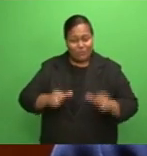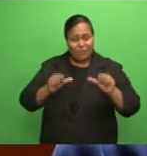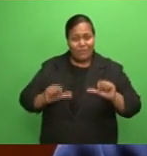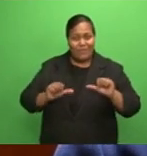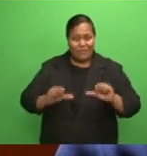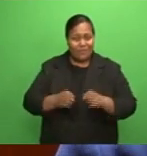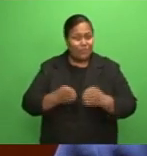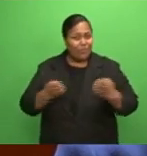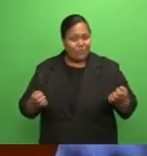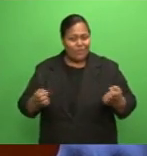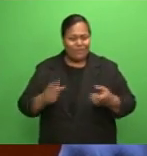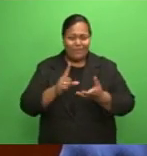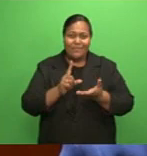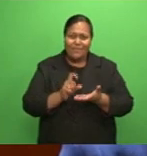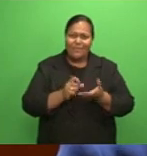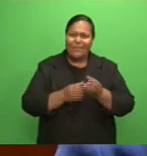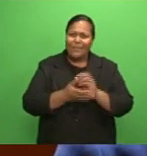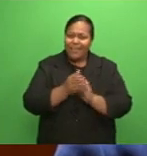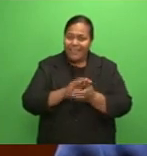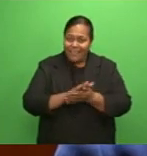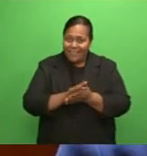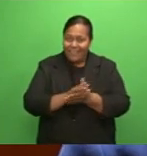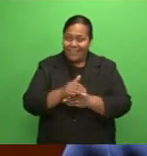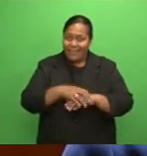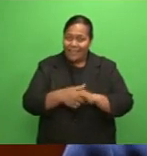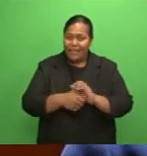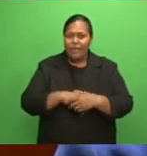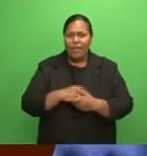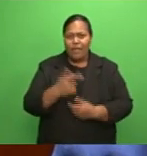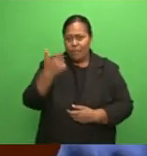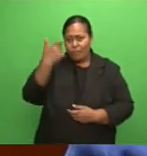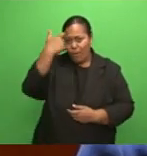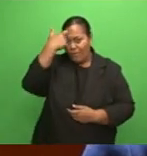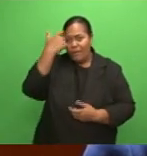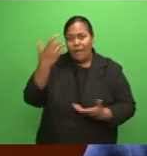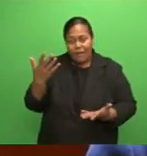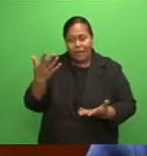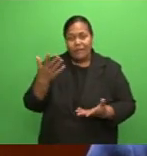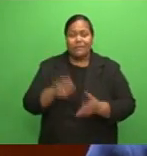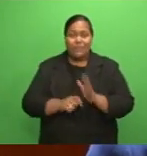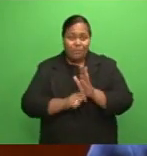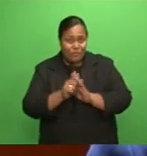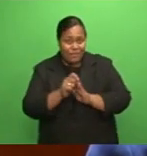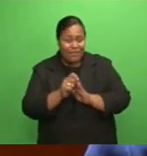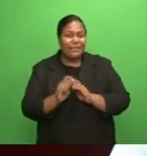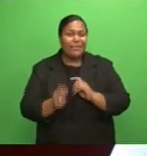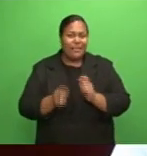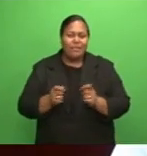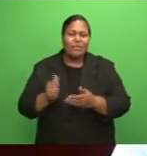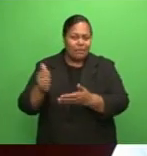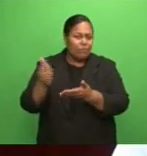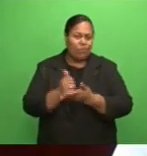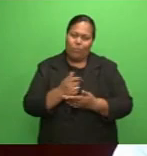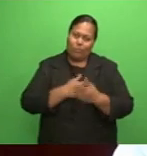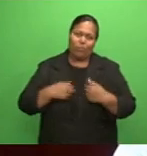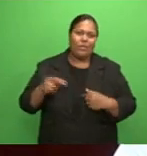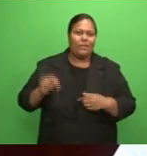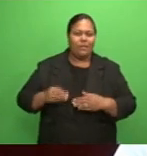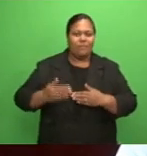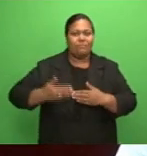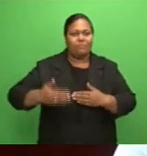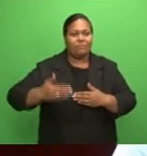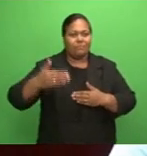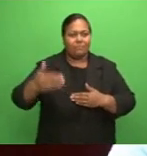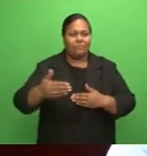sanitizer, thermometers. This is support we will need over long term. What we've been talking about is how